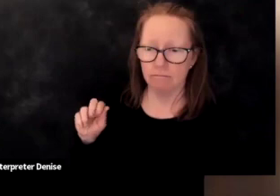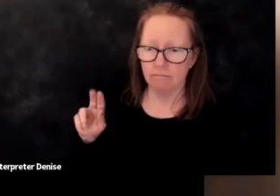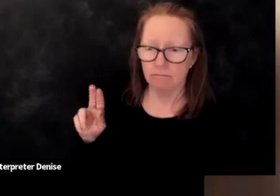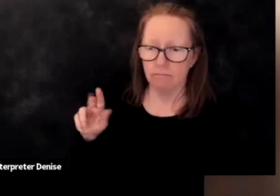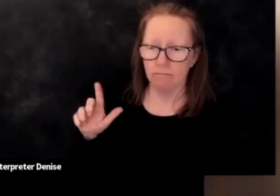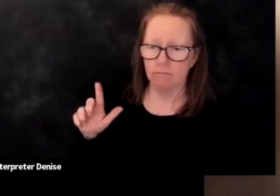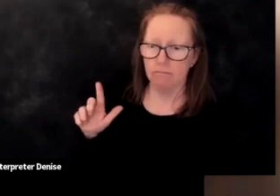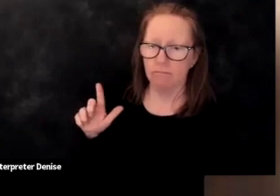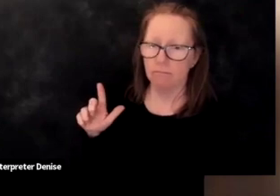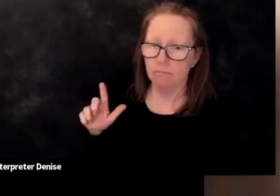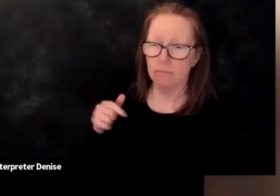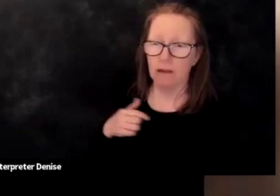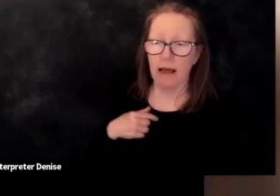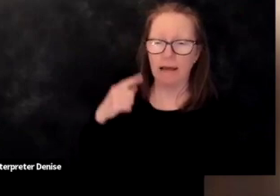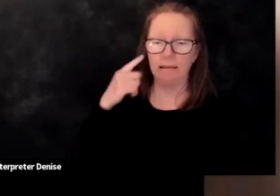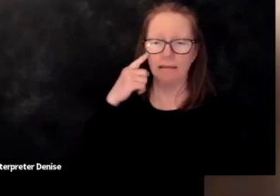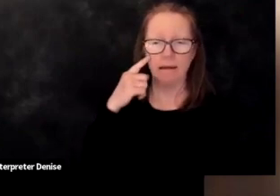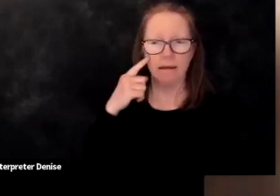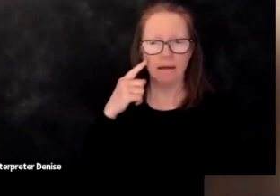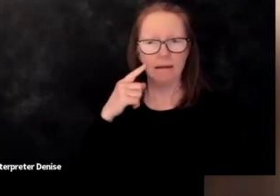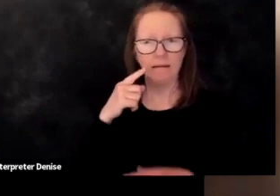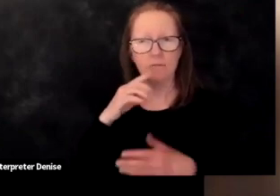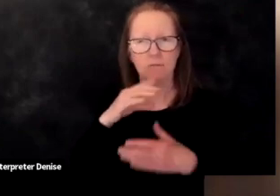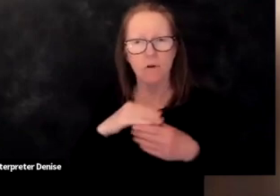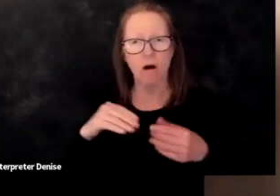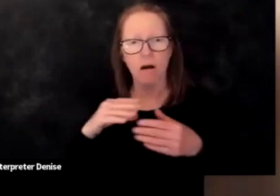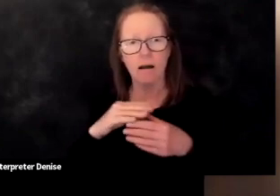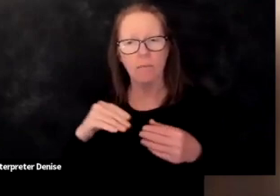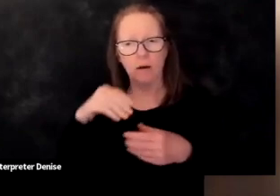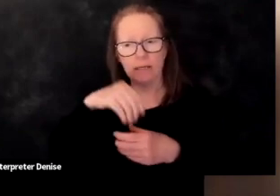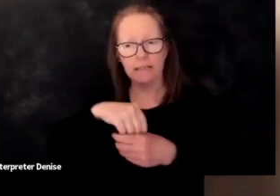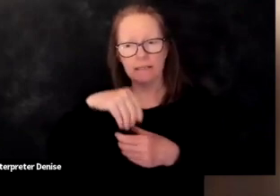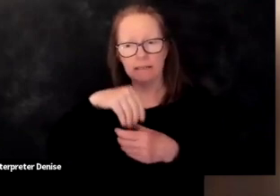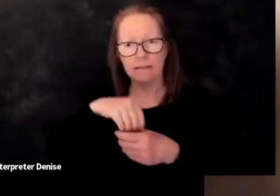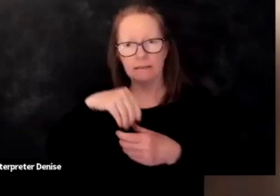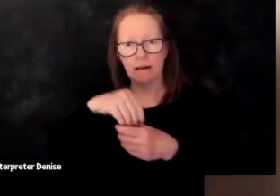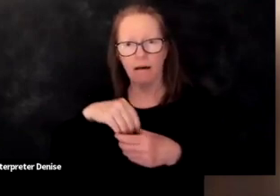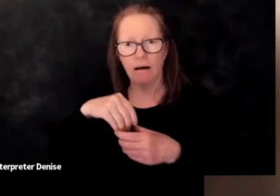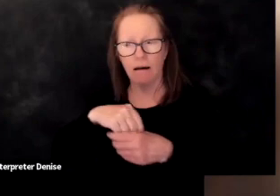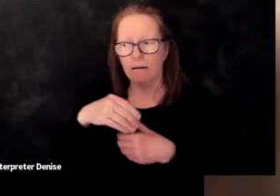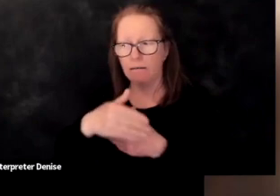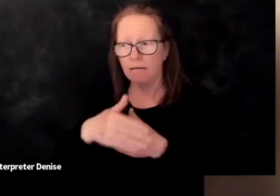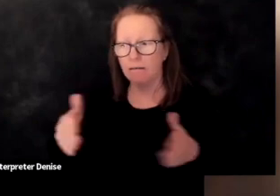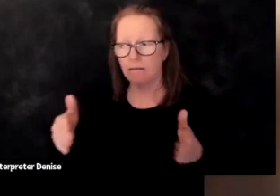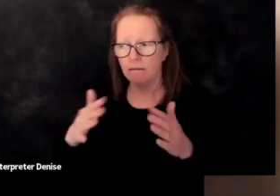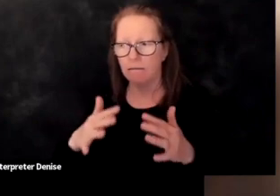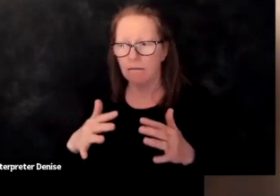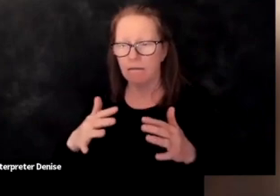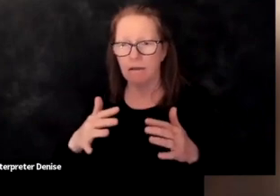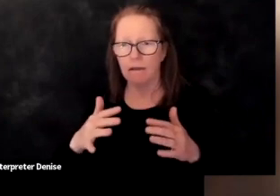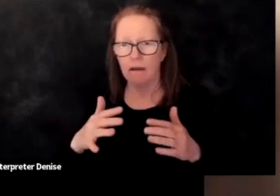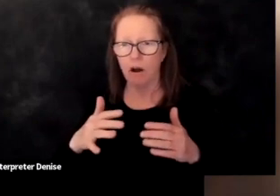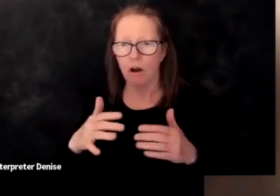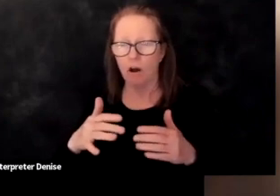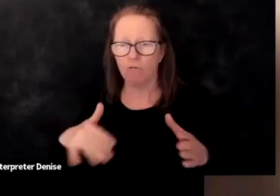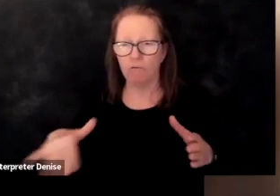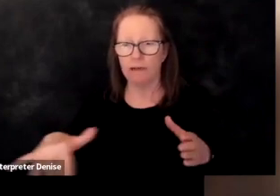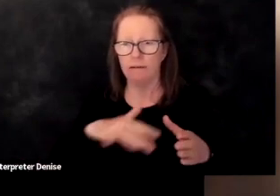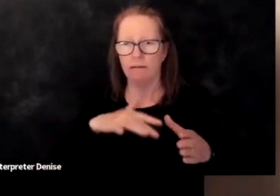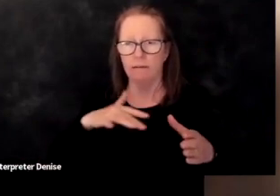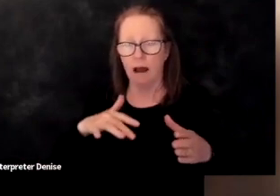they're inside the arena. So we're hoping to get that with the addition of benches to the equipment.